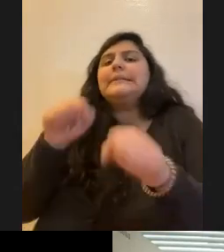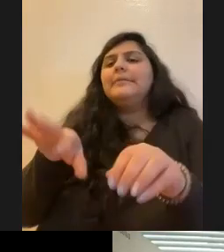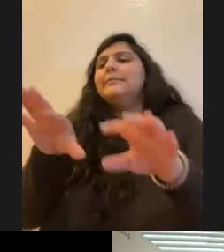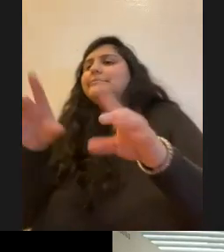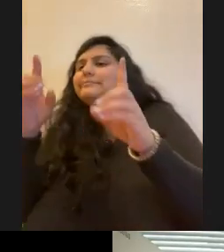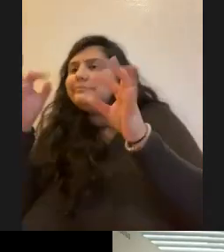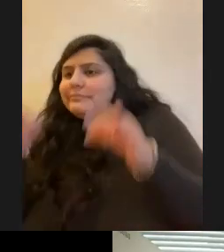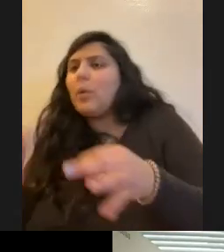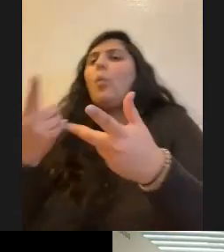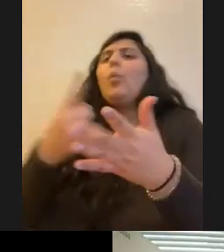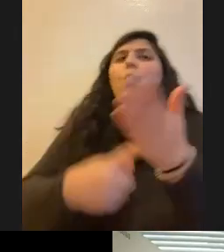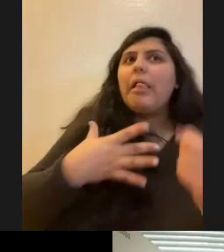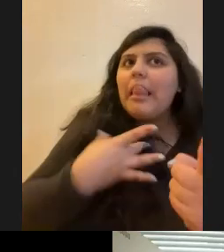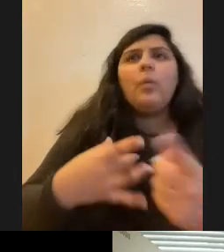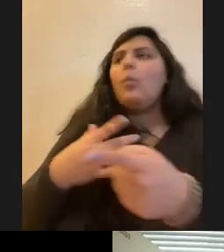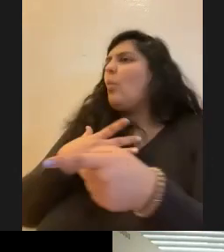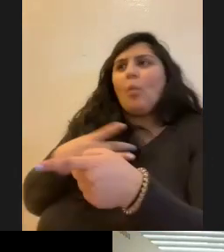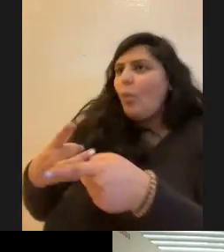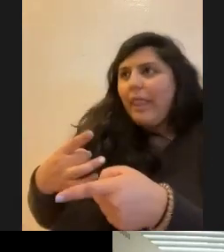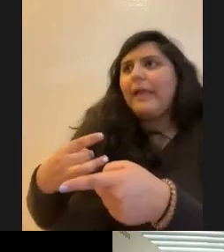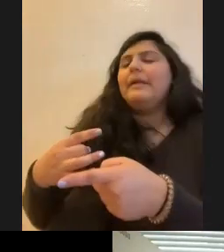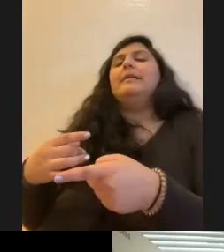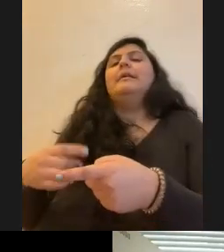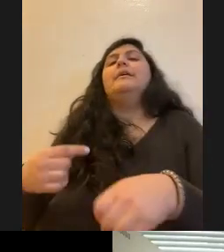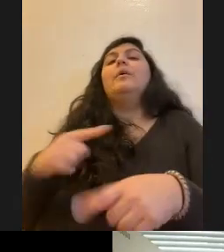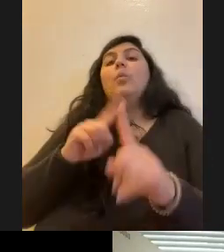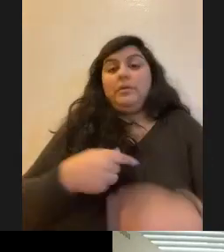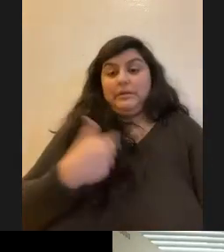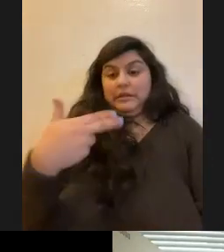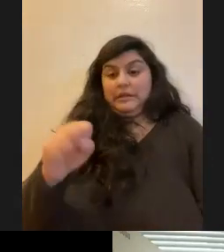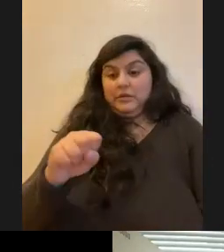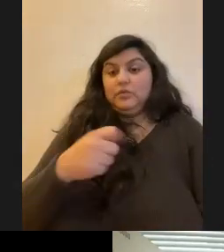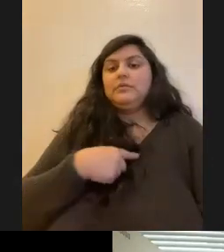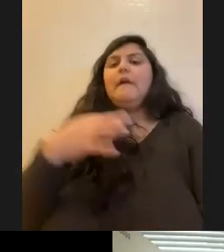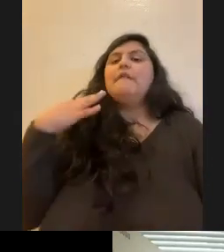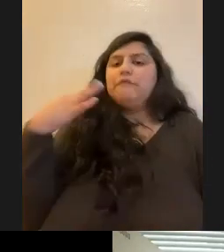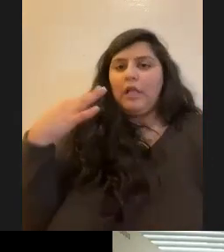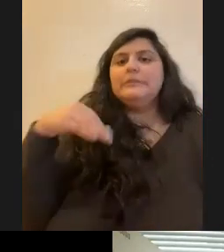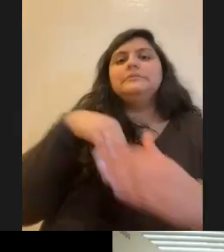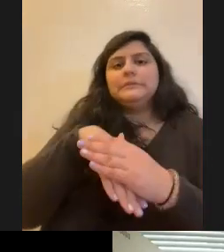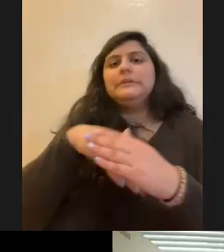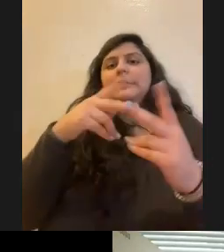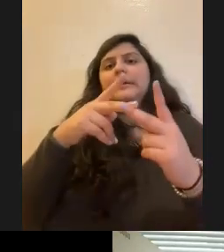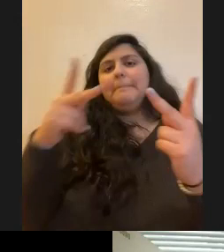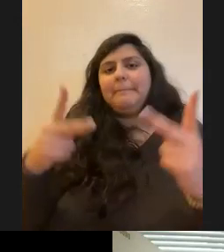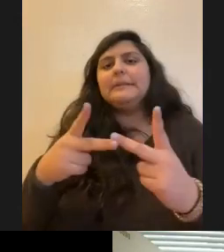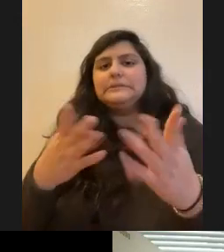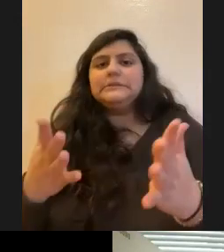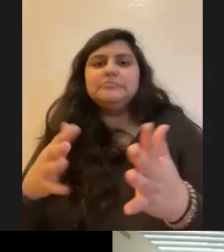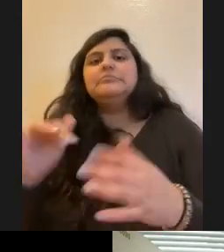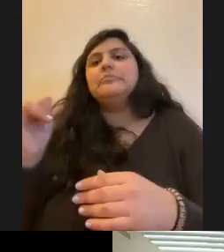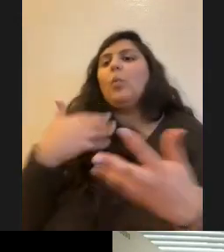like. When I was in high school, I volunteered at a couple of places, just because I wanted to kind of be near